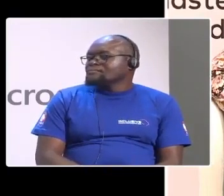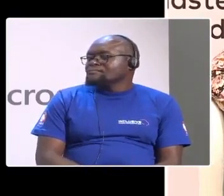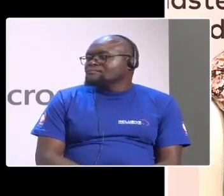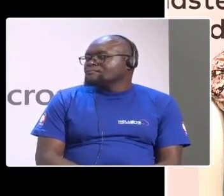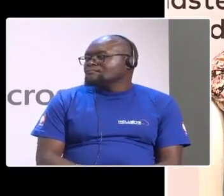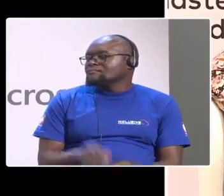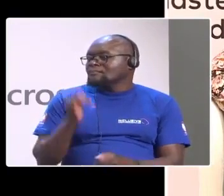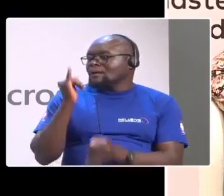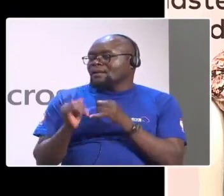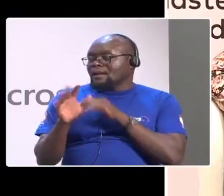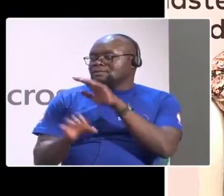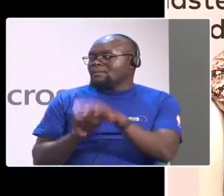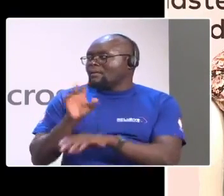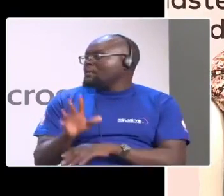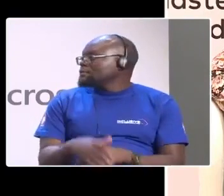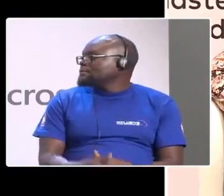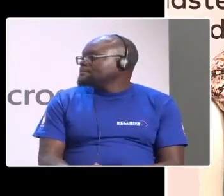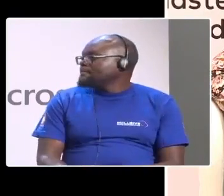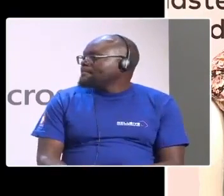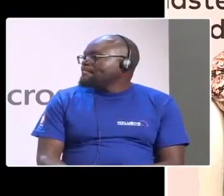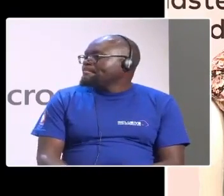Just the last PowerPoint slide.